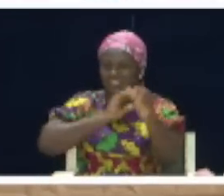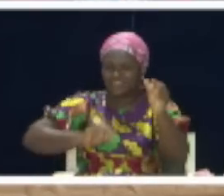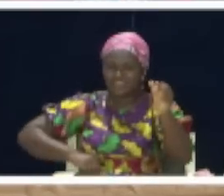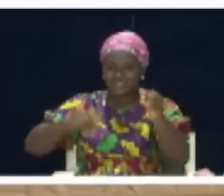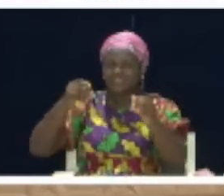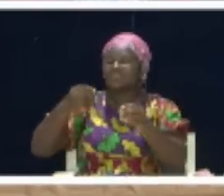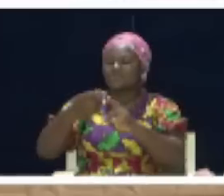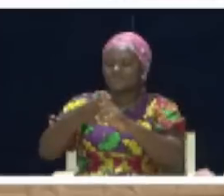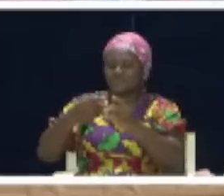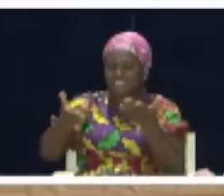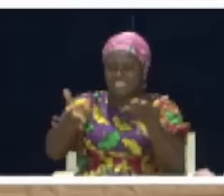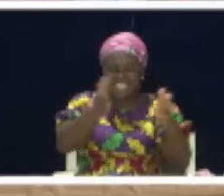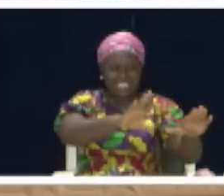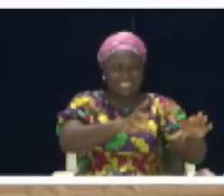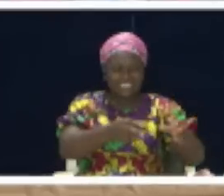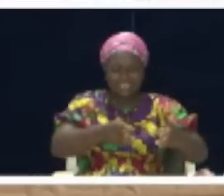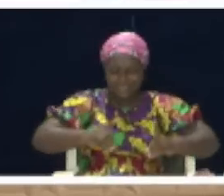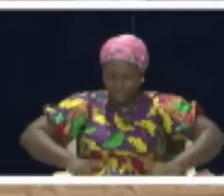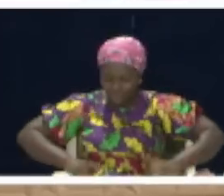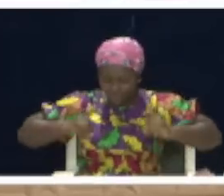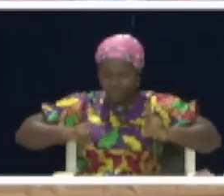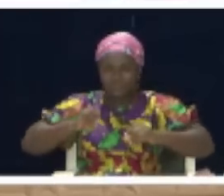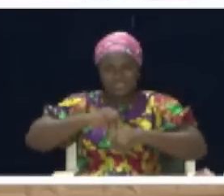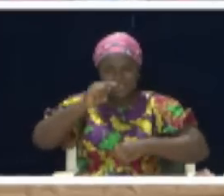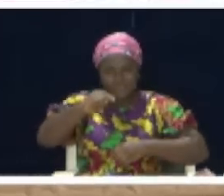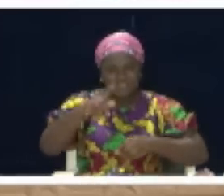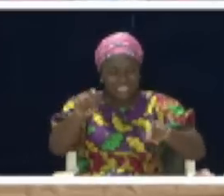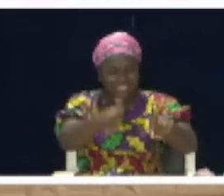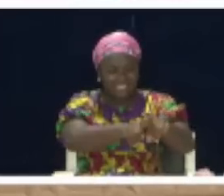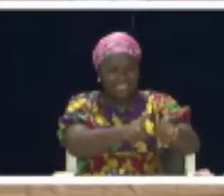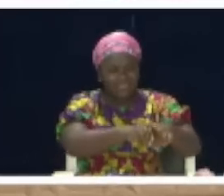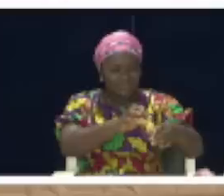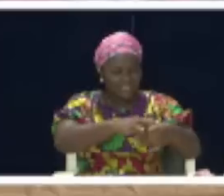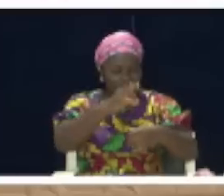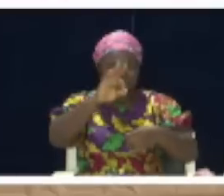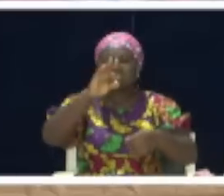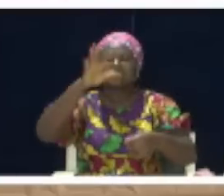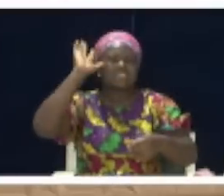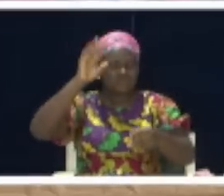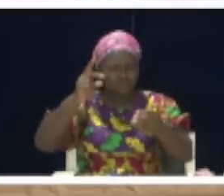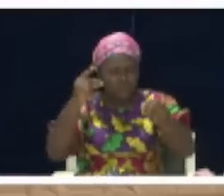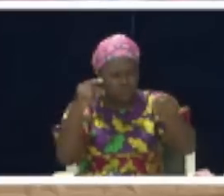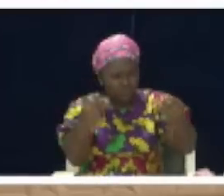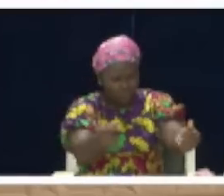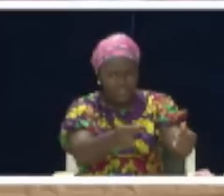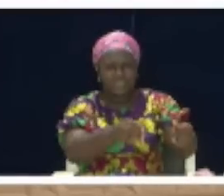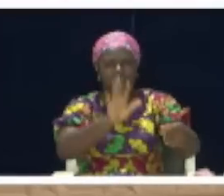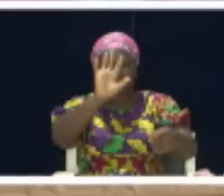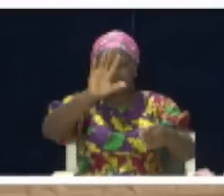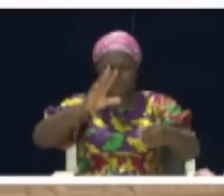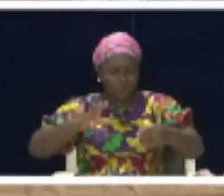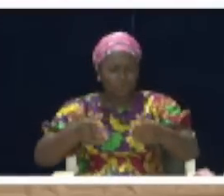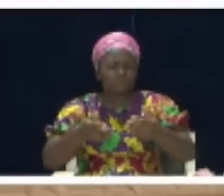you, the same Spirit will quicken your mortal bodies.